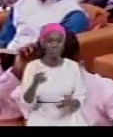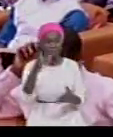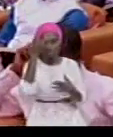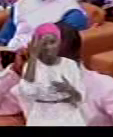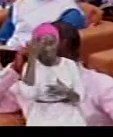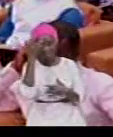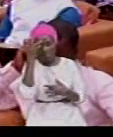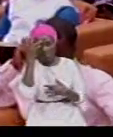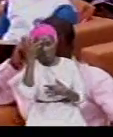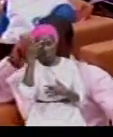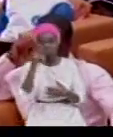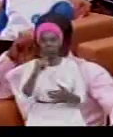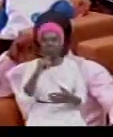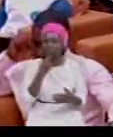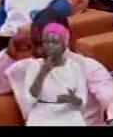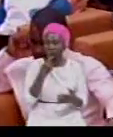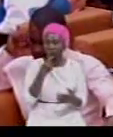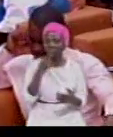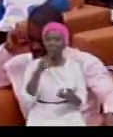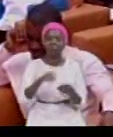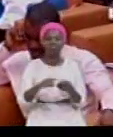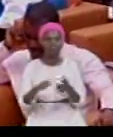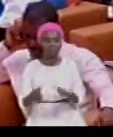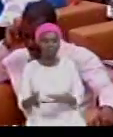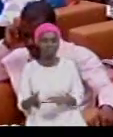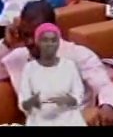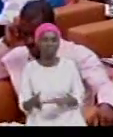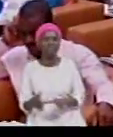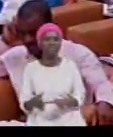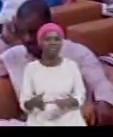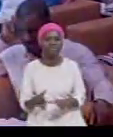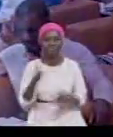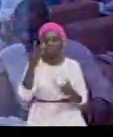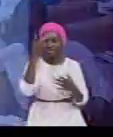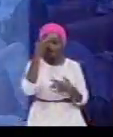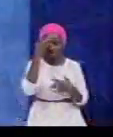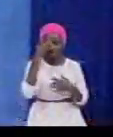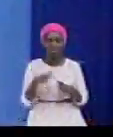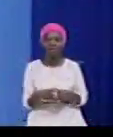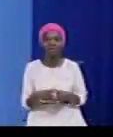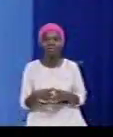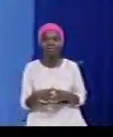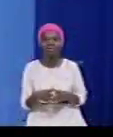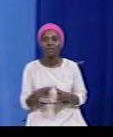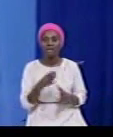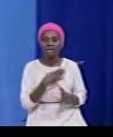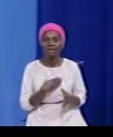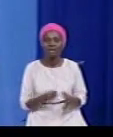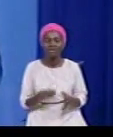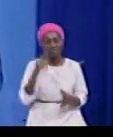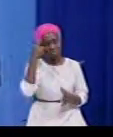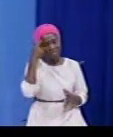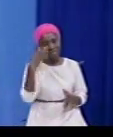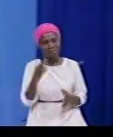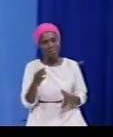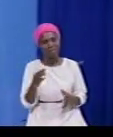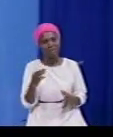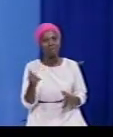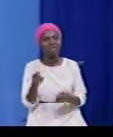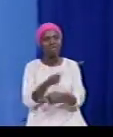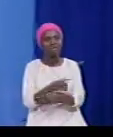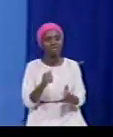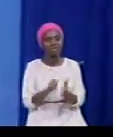at the very brink of the grave. Sick, and any day he will pack up and then it's gone.